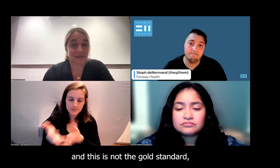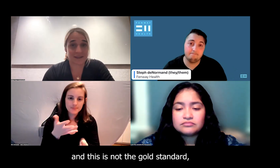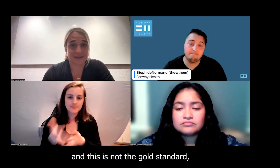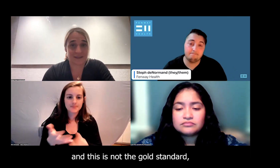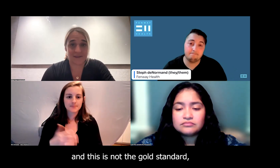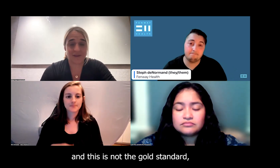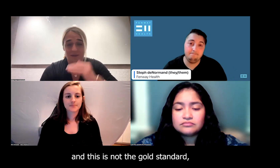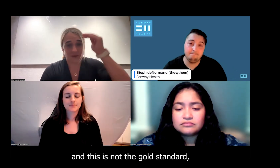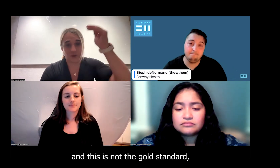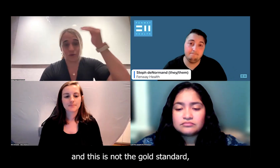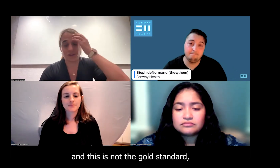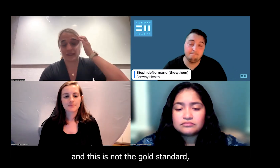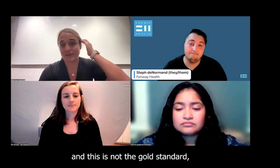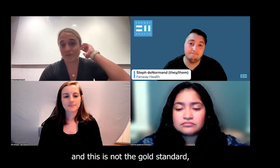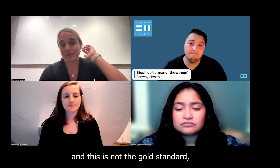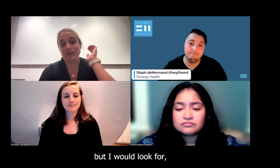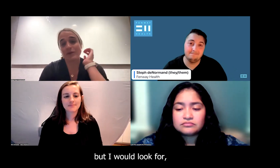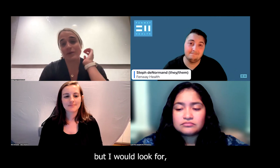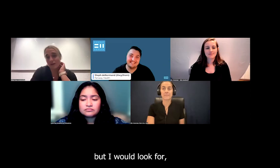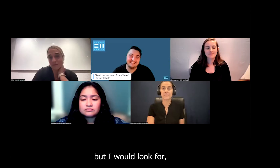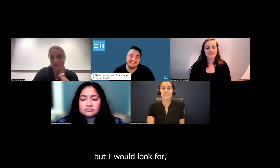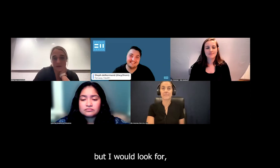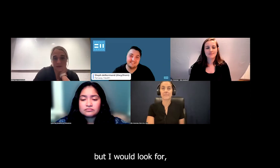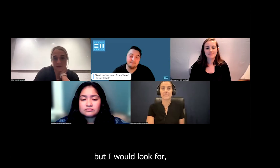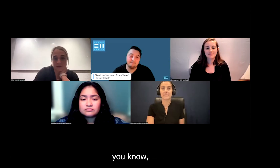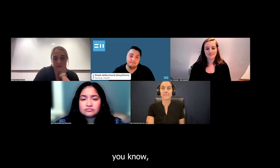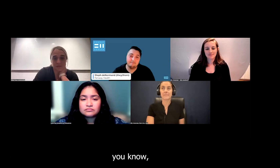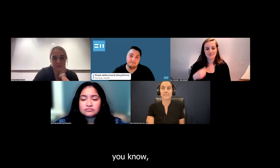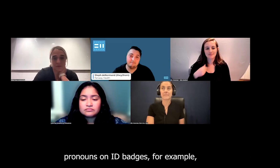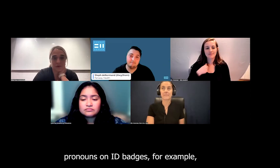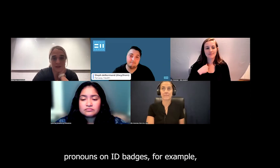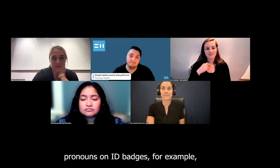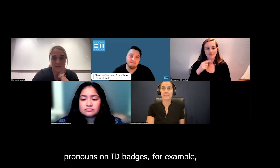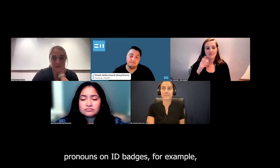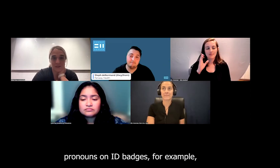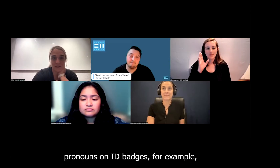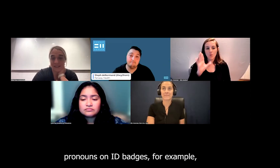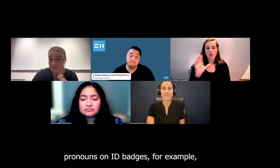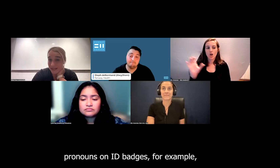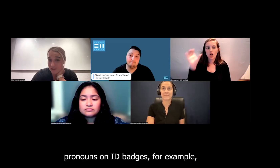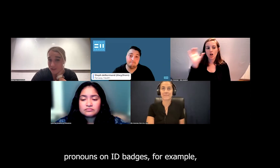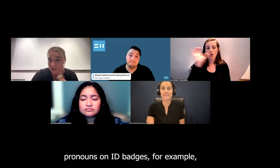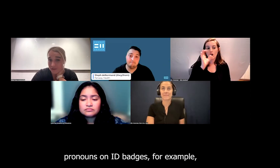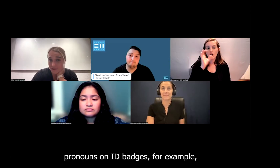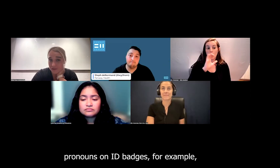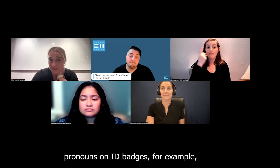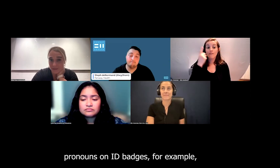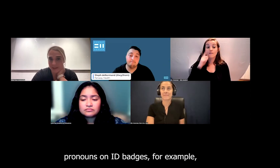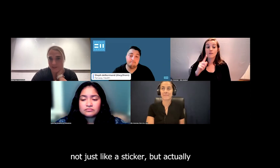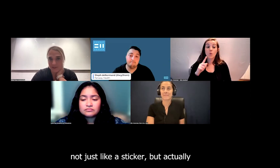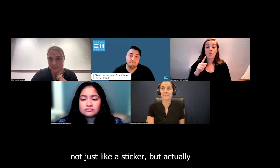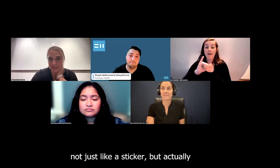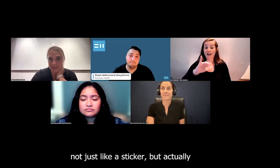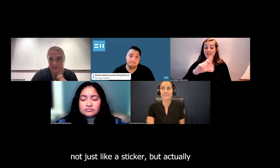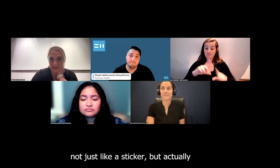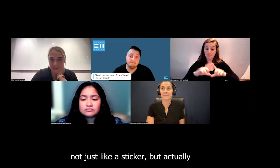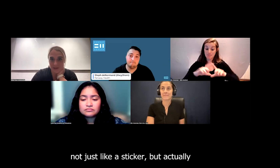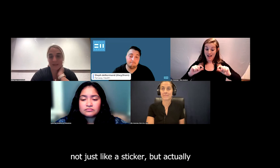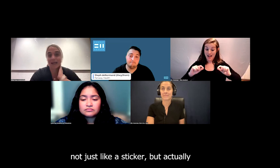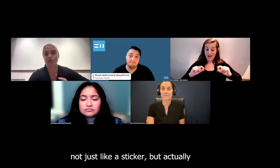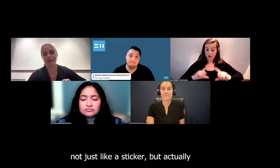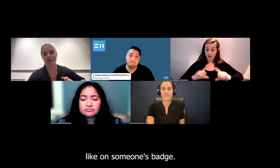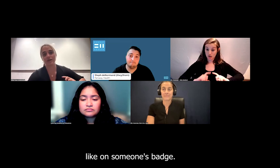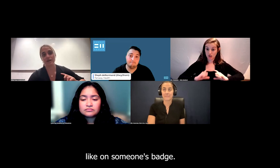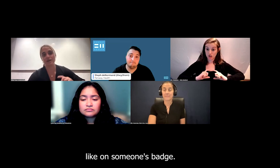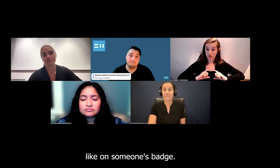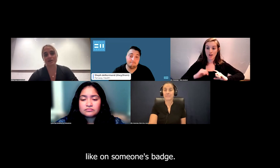This is not the gold standard, but I would look for, pronouns on ID badges, for example, not just like a sticker,